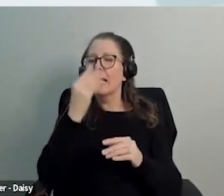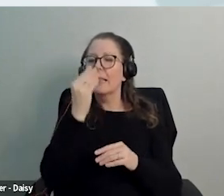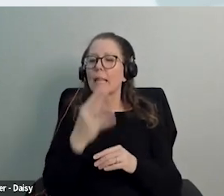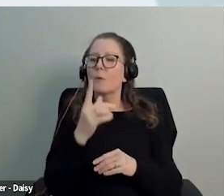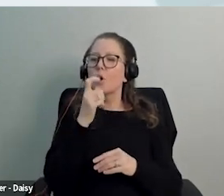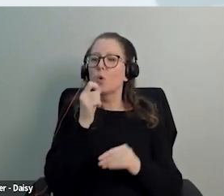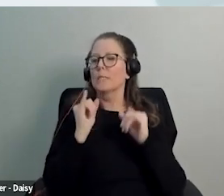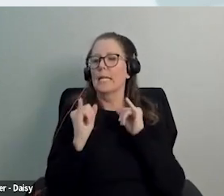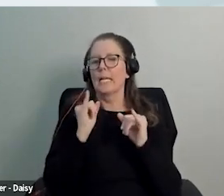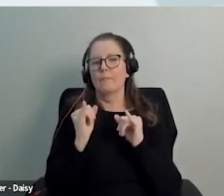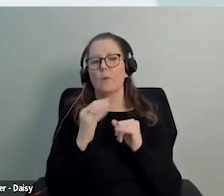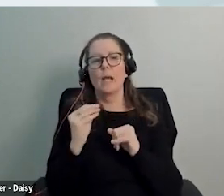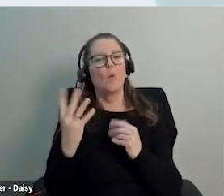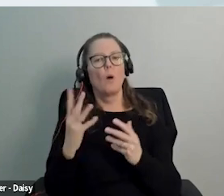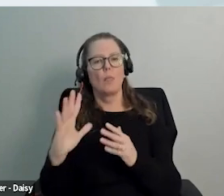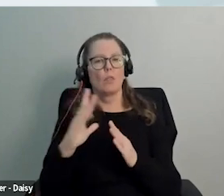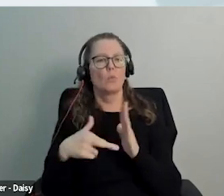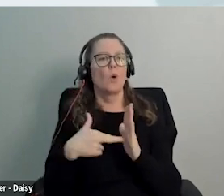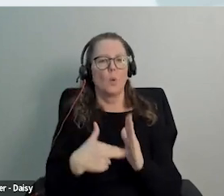is interviewing them and their roles.